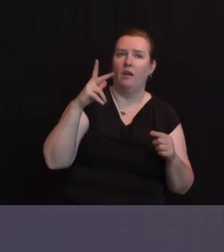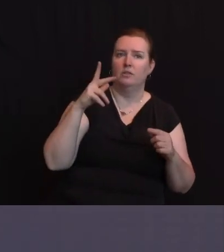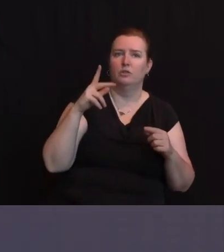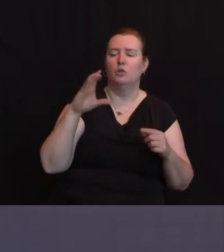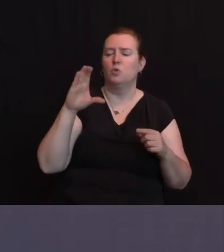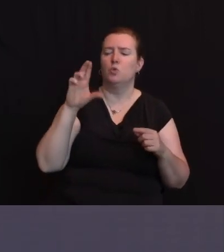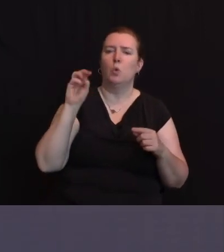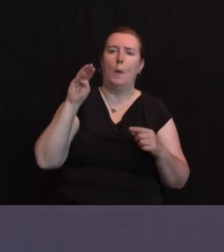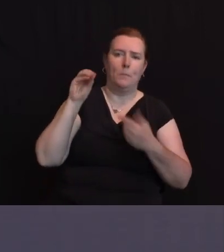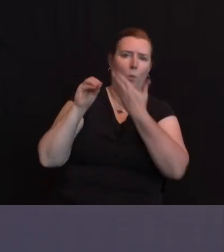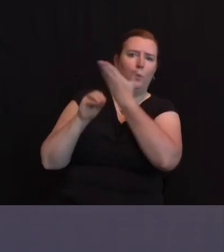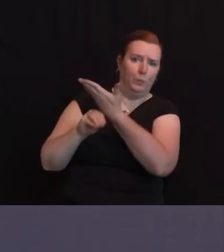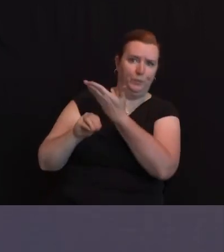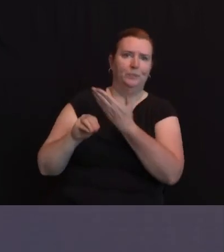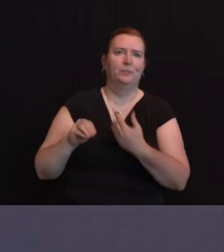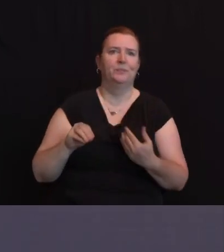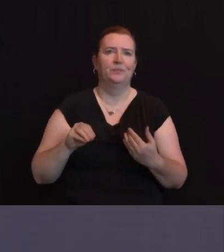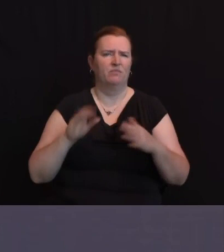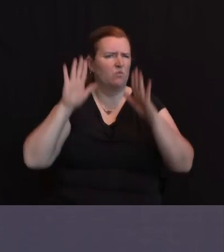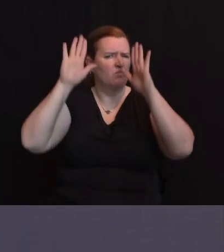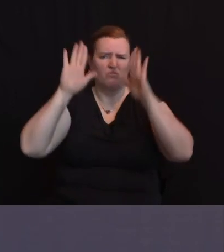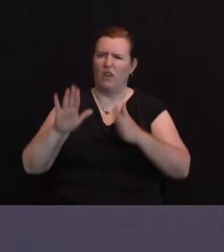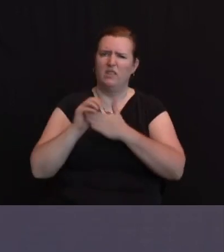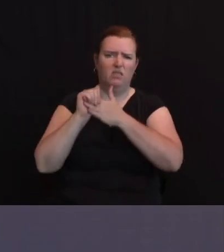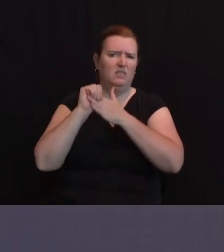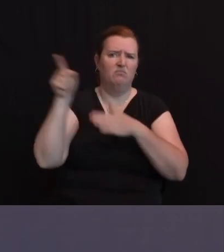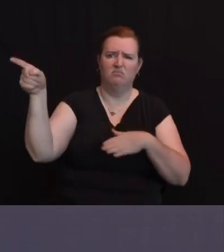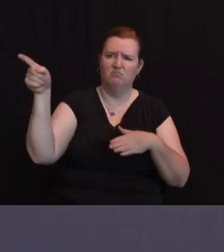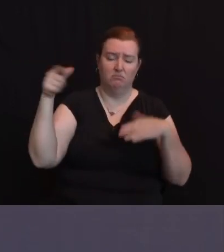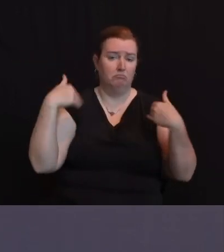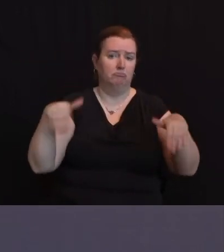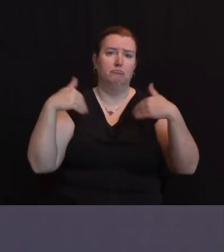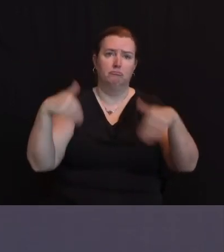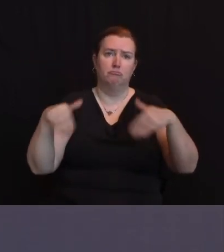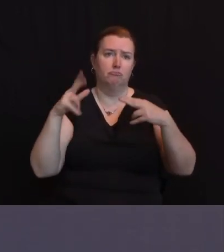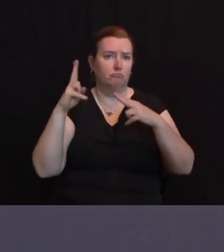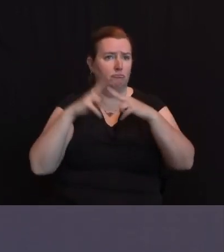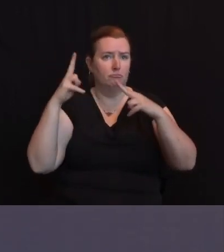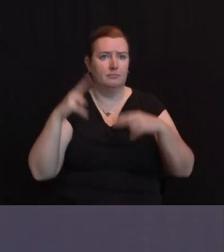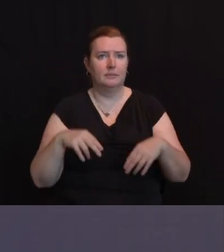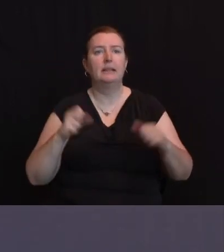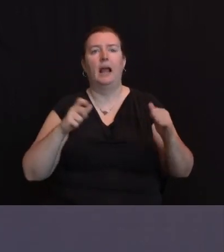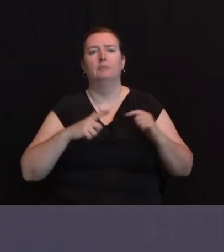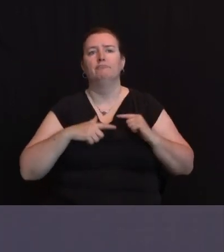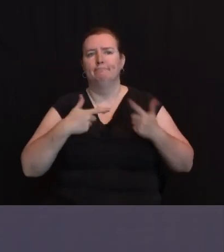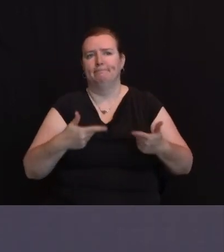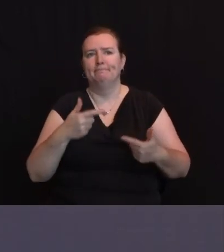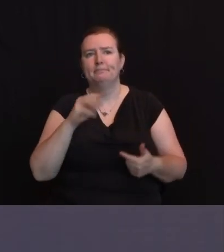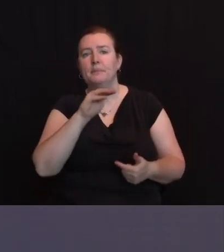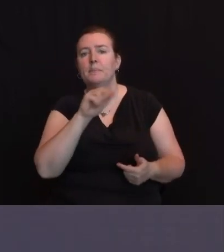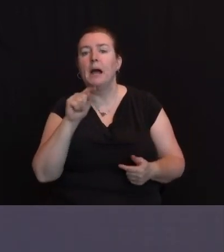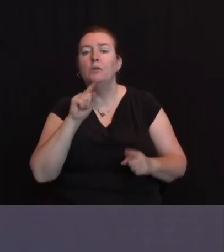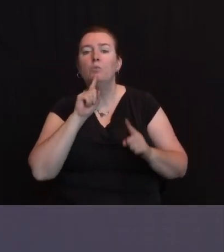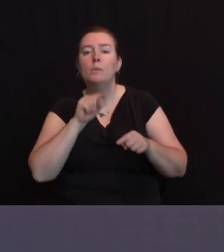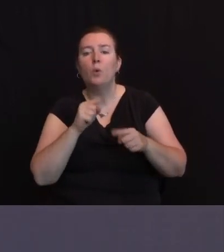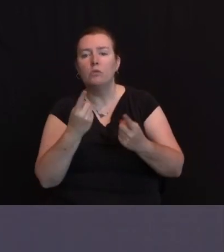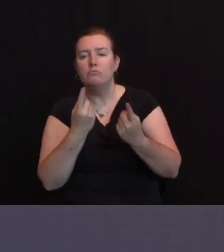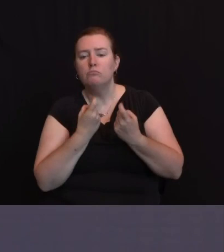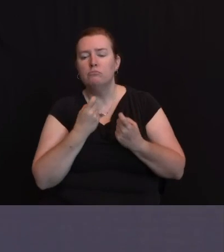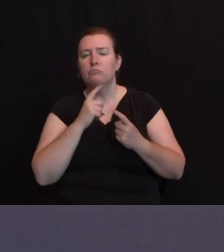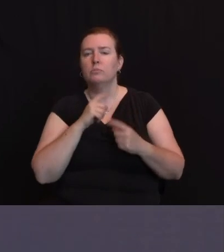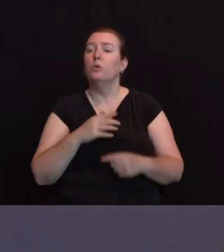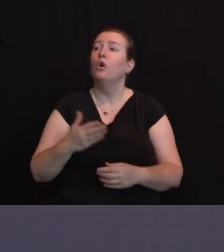leadership with him at the helm. So with that, Matt, we'll start with you. Good afternoon. Good afternoon. Commissioner, you mentioned in your remarks